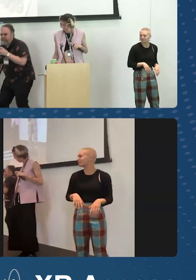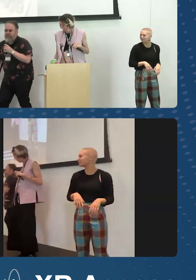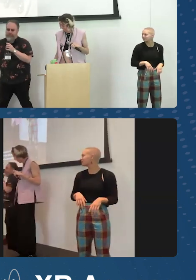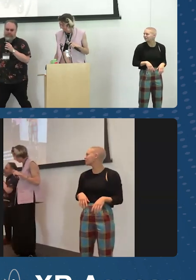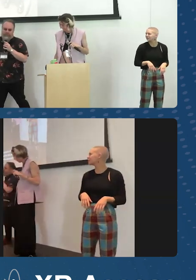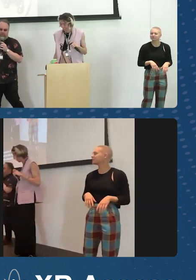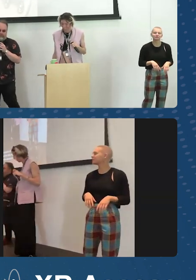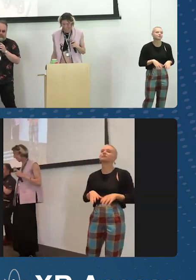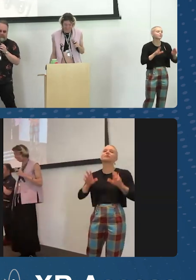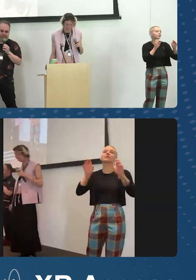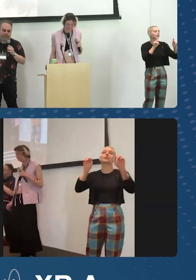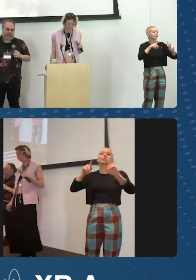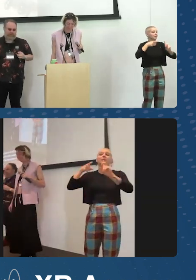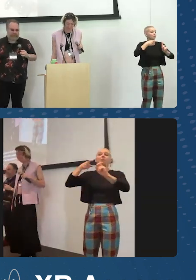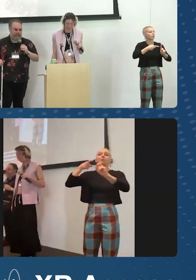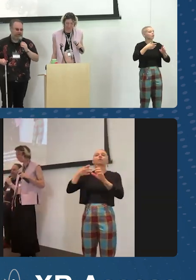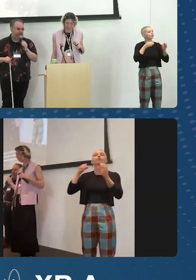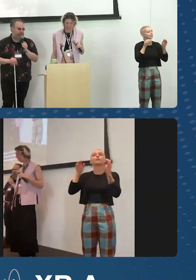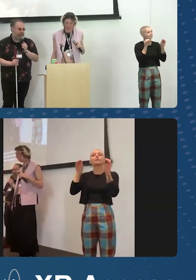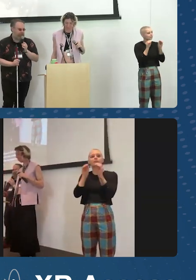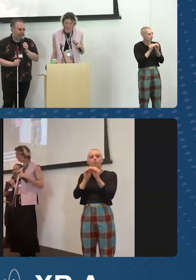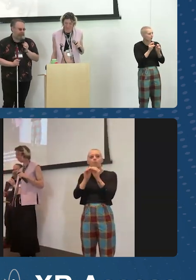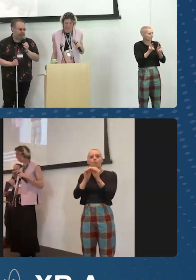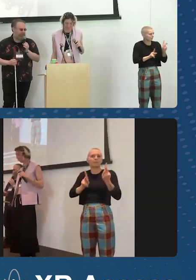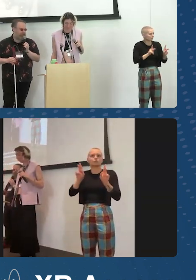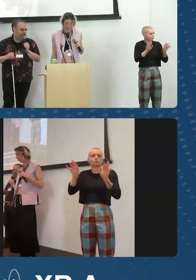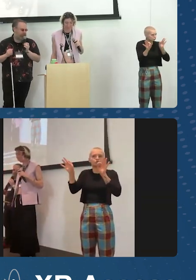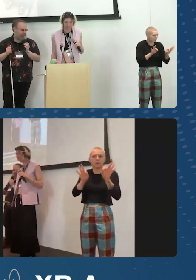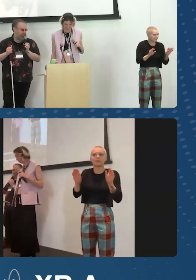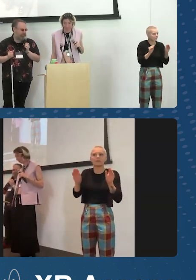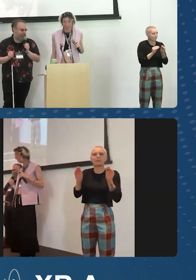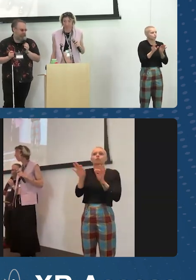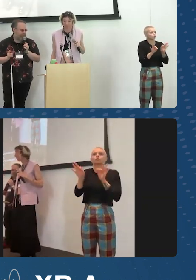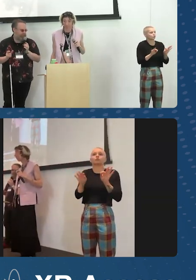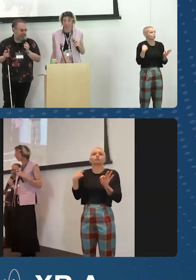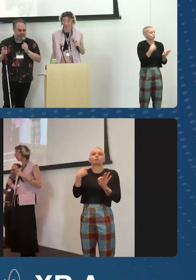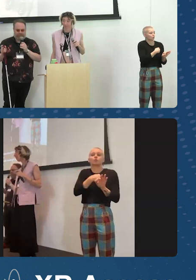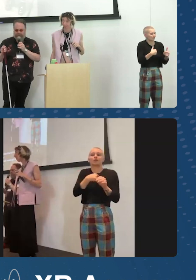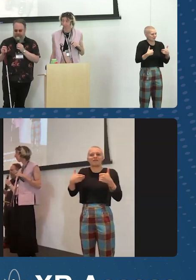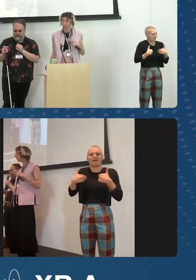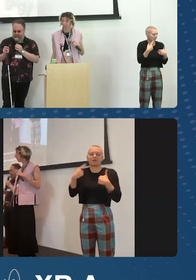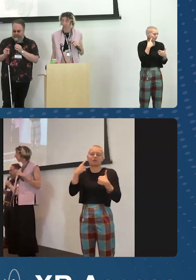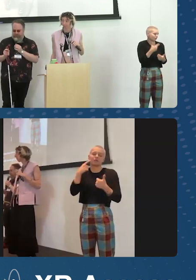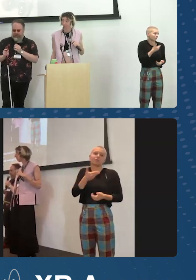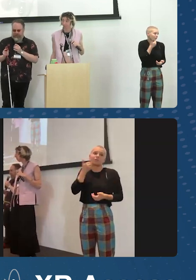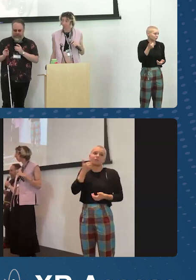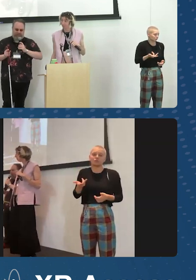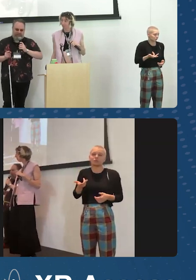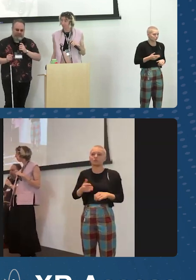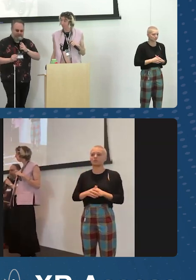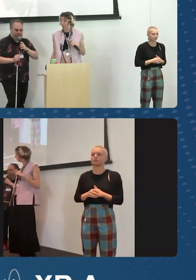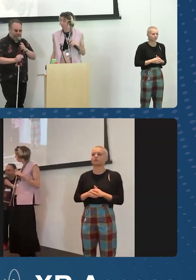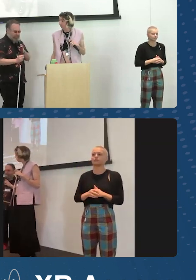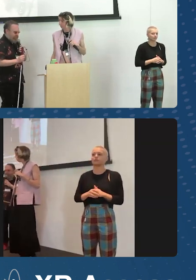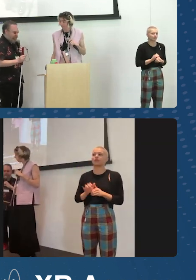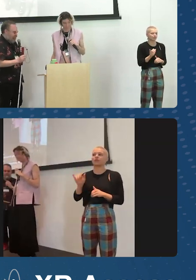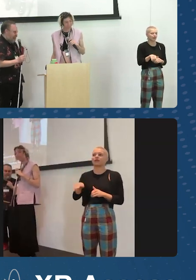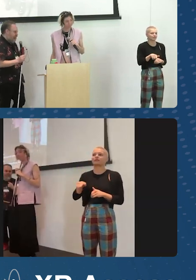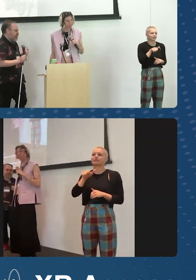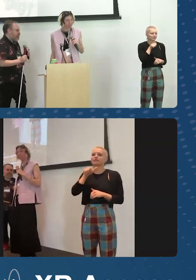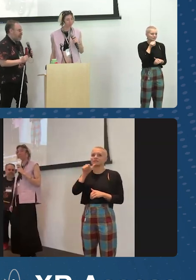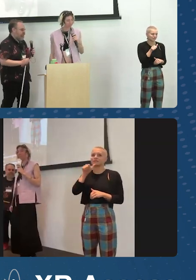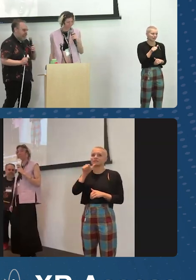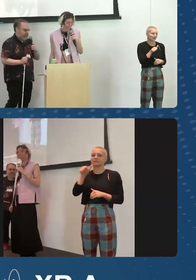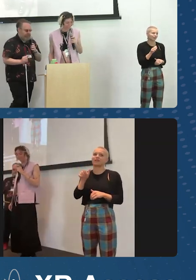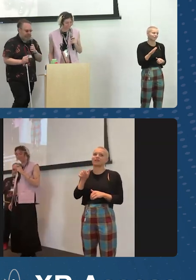the more describers, the more descriptions, I think the better. And that's not necessarily a conclusion, but that's the